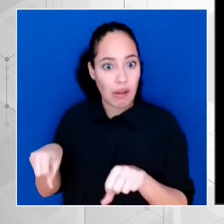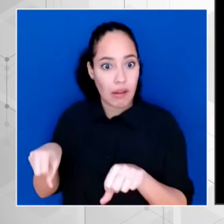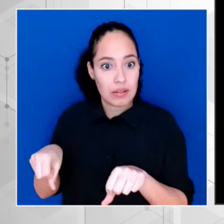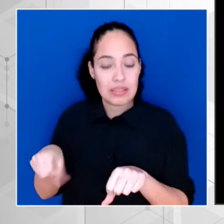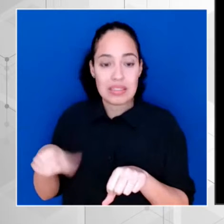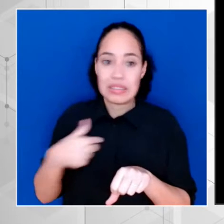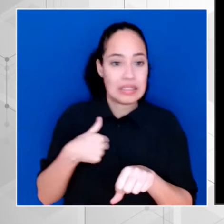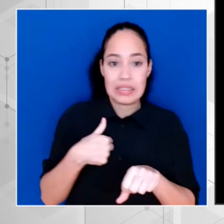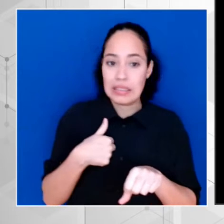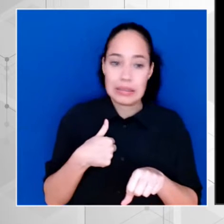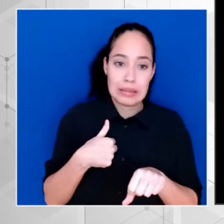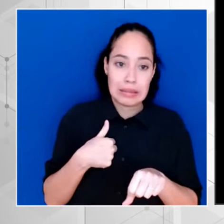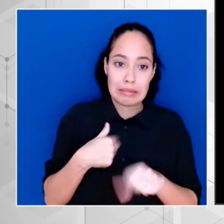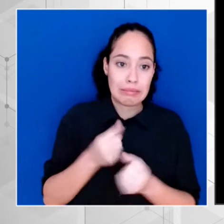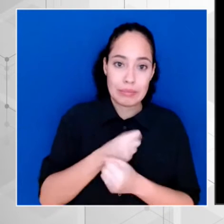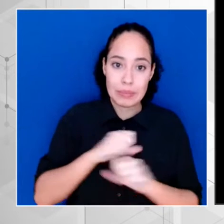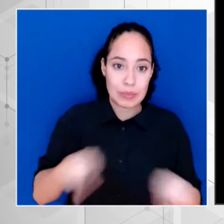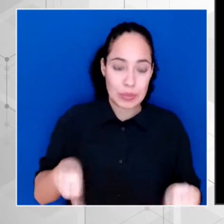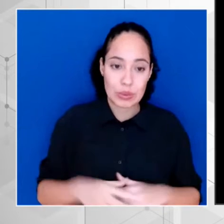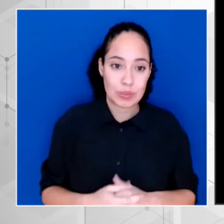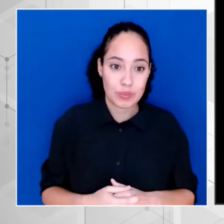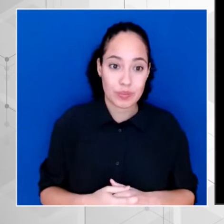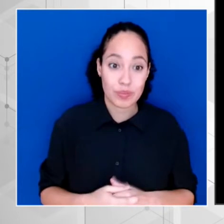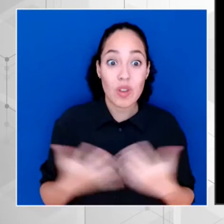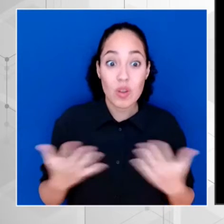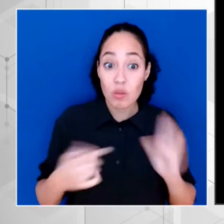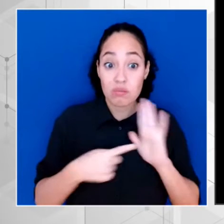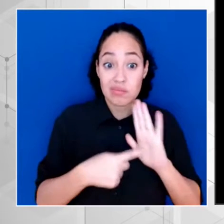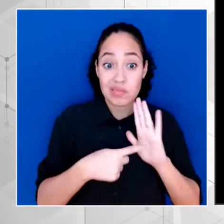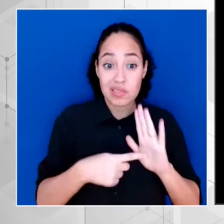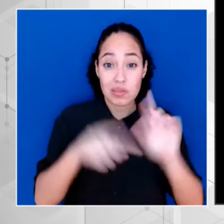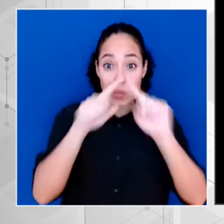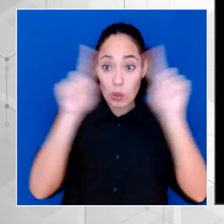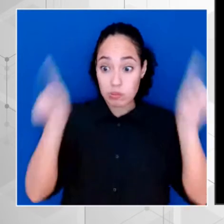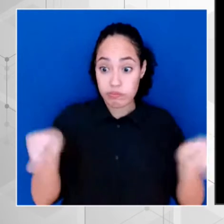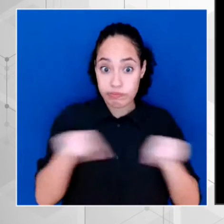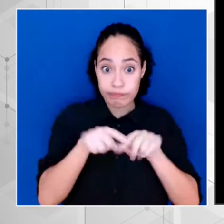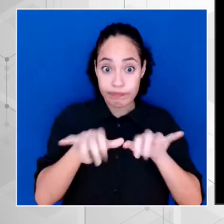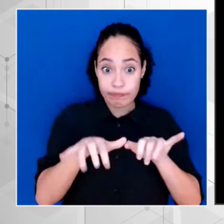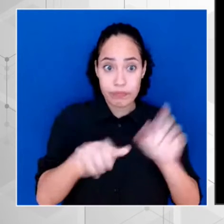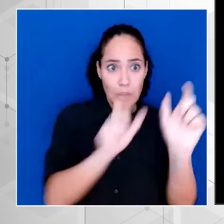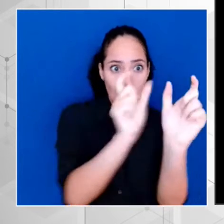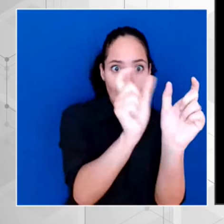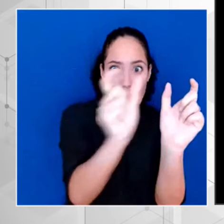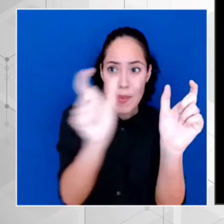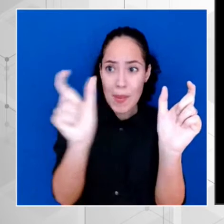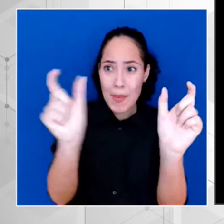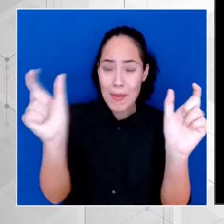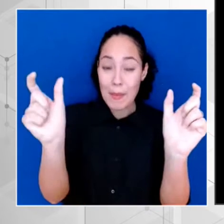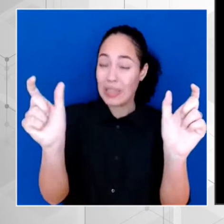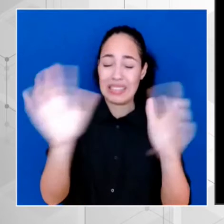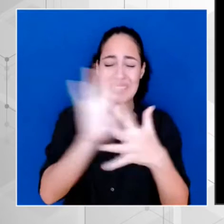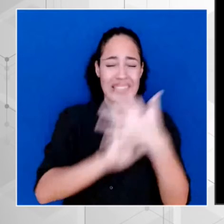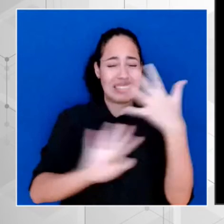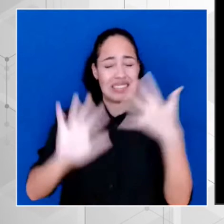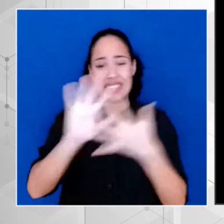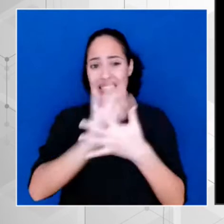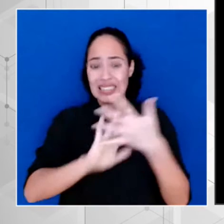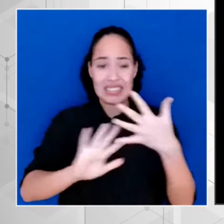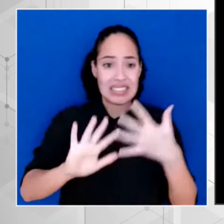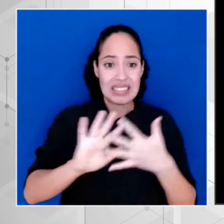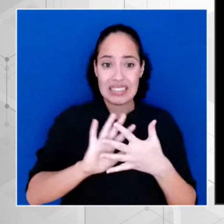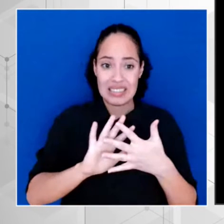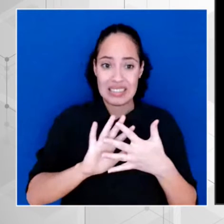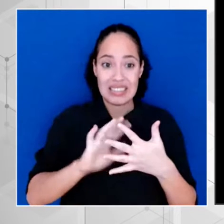we can't change the circumstances or UI settings that are uncomfortable for us, it can get very frustrating, and we will